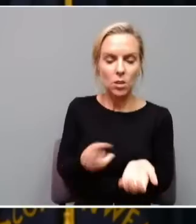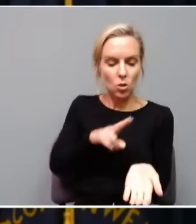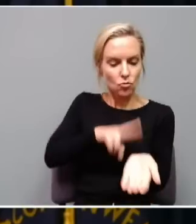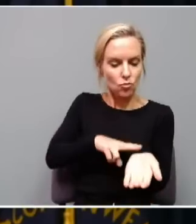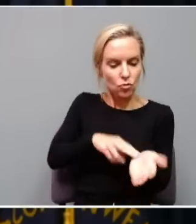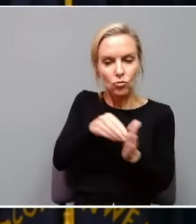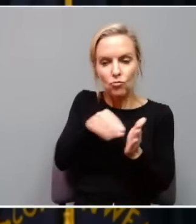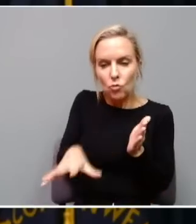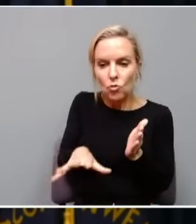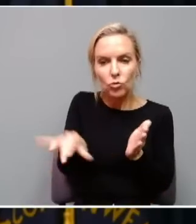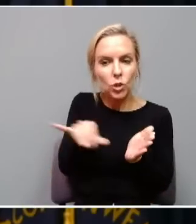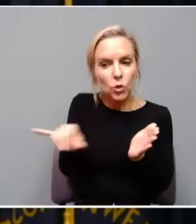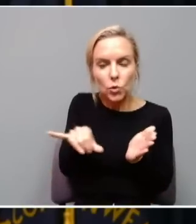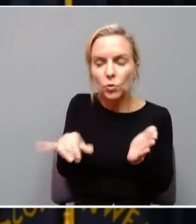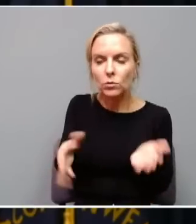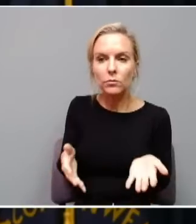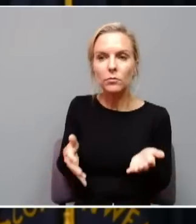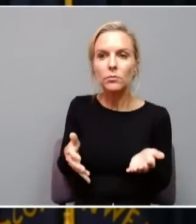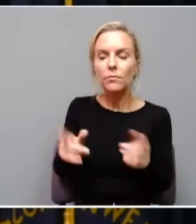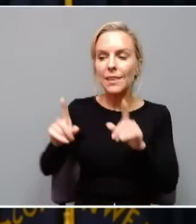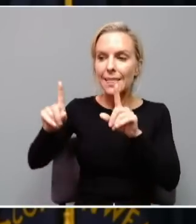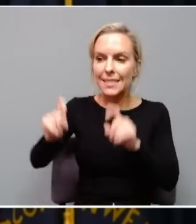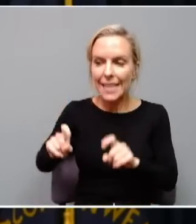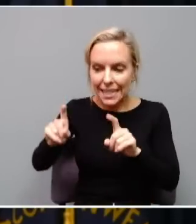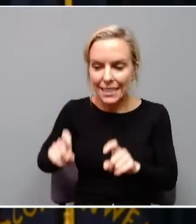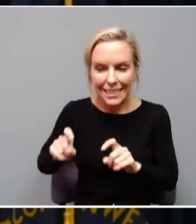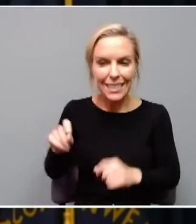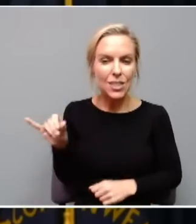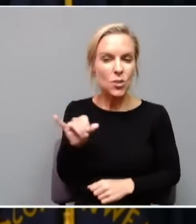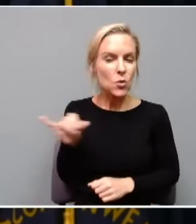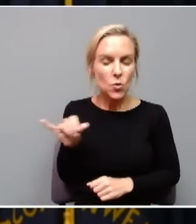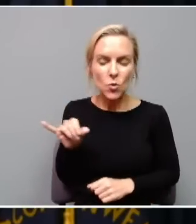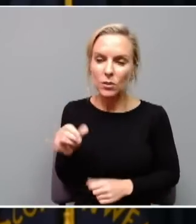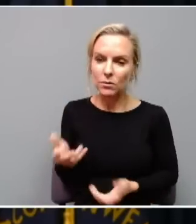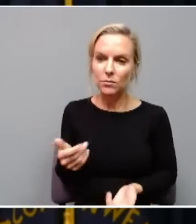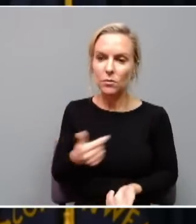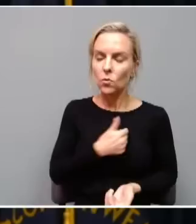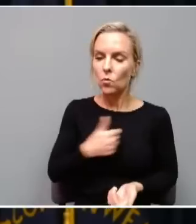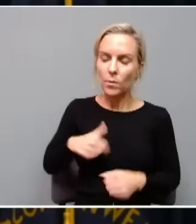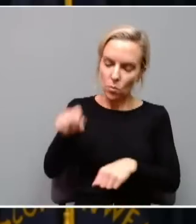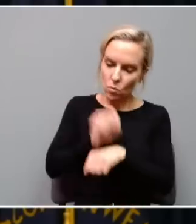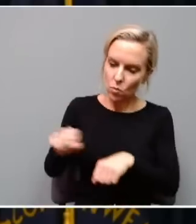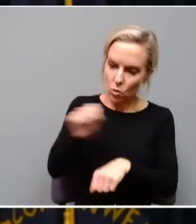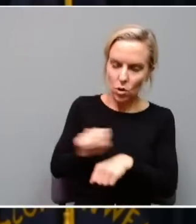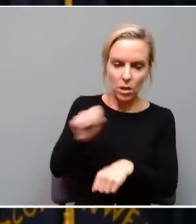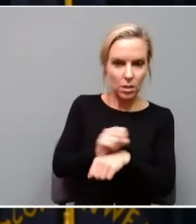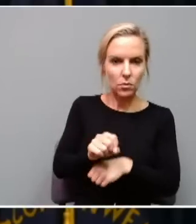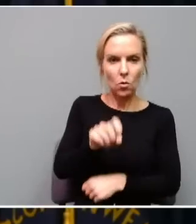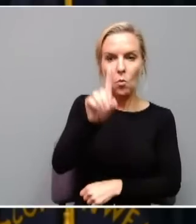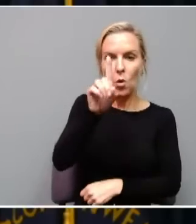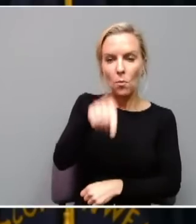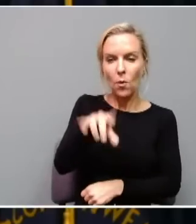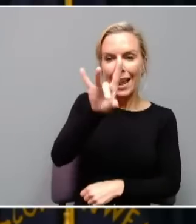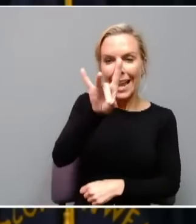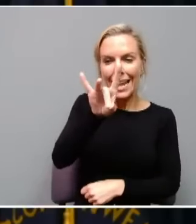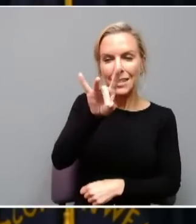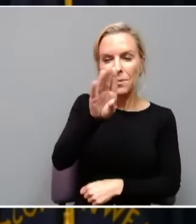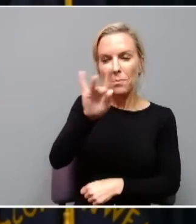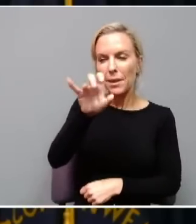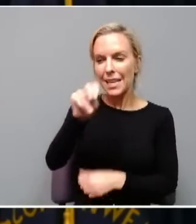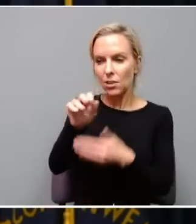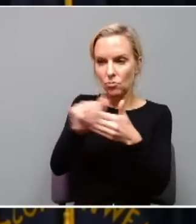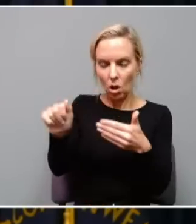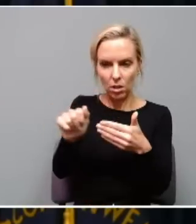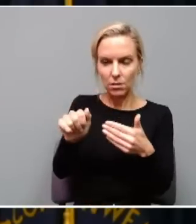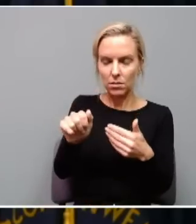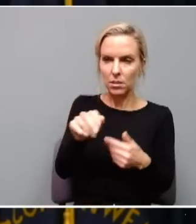as well, the testing as well. We have been working to the tune of $1.8 billion and tens, if not hundreds